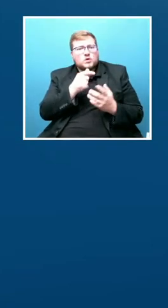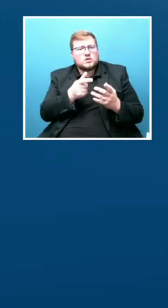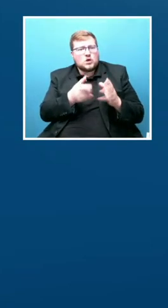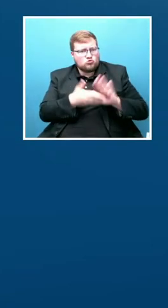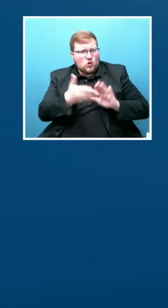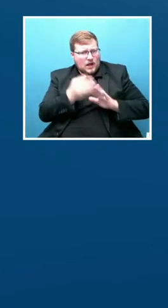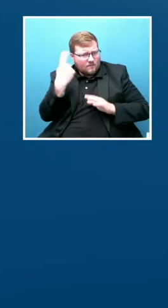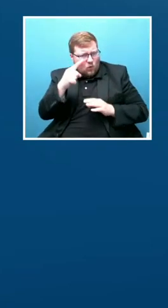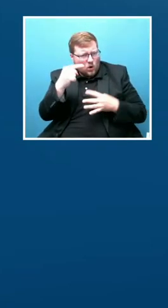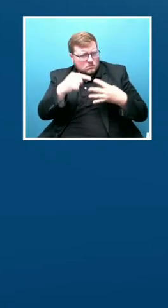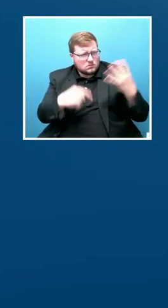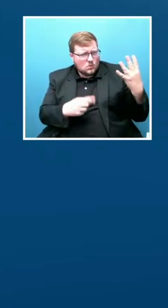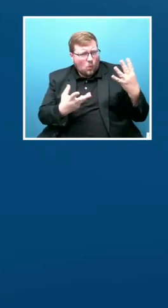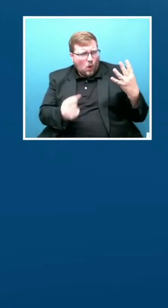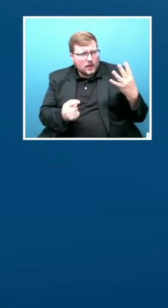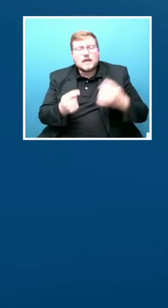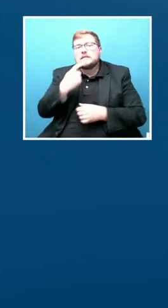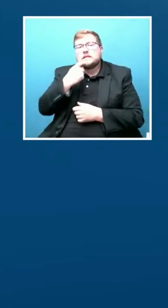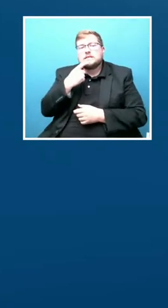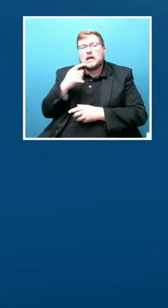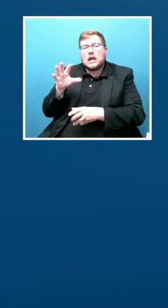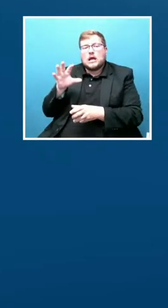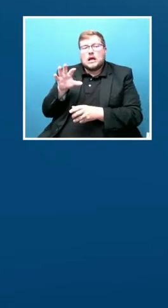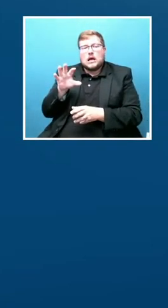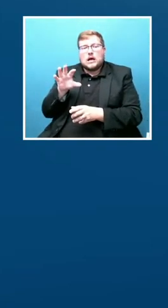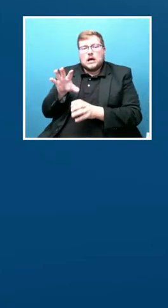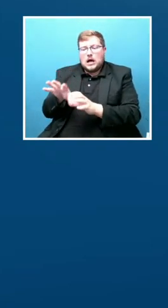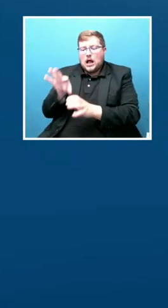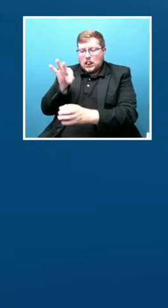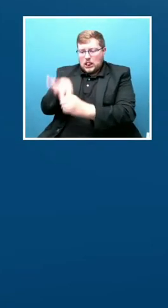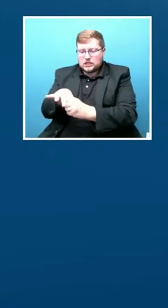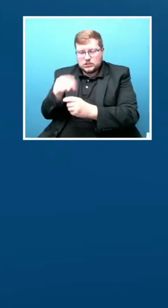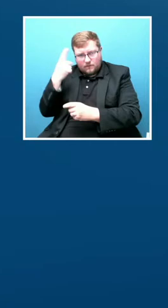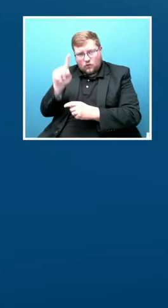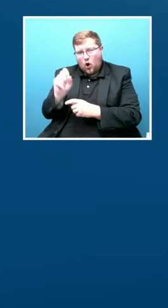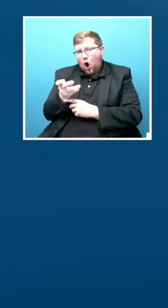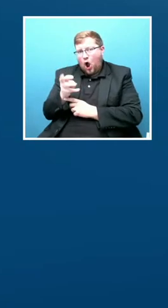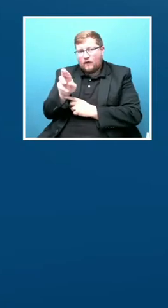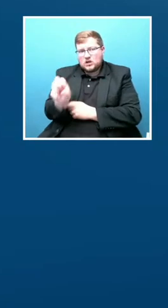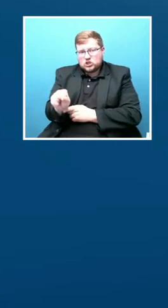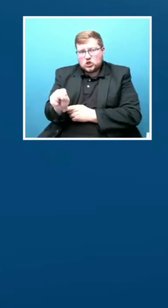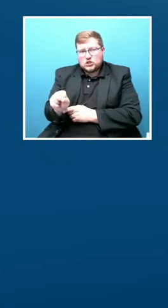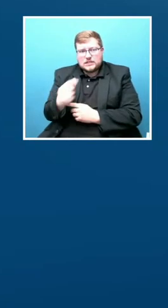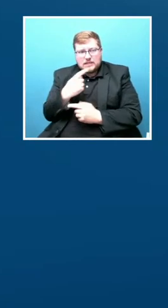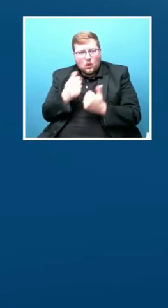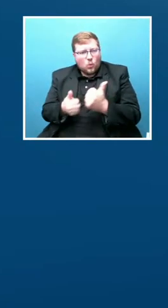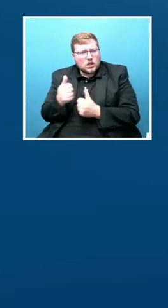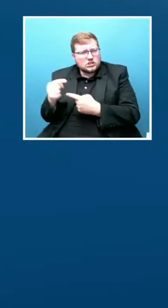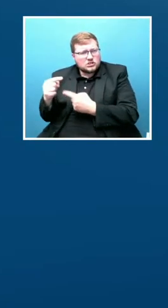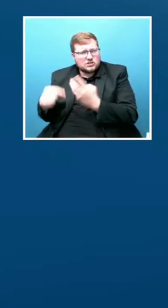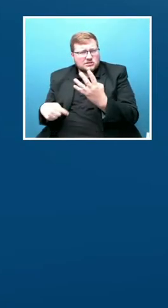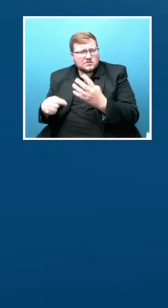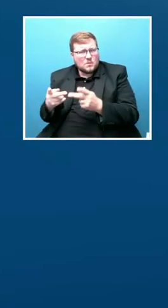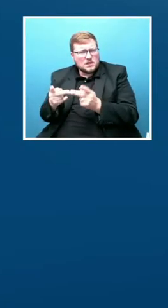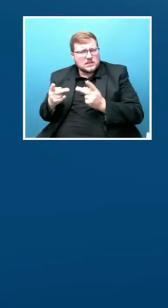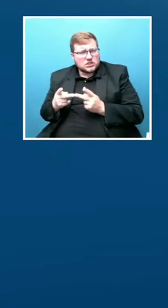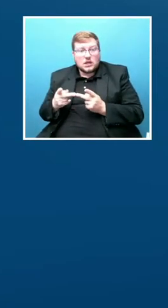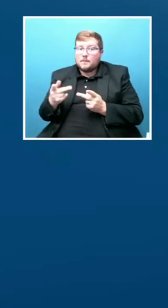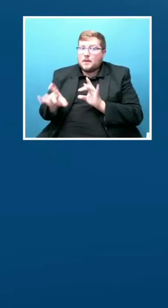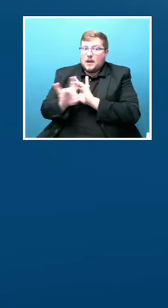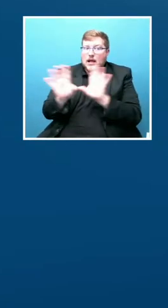said election of officers. No one knew who those were. And I want to be really, really